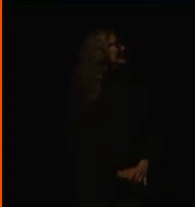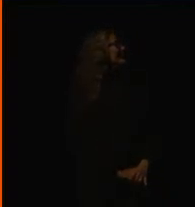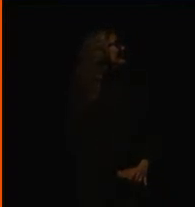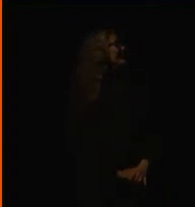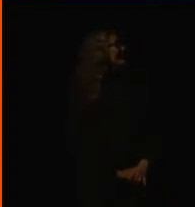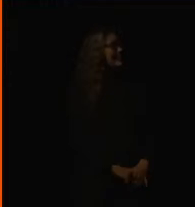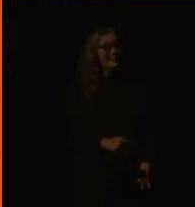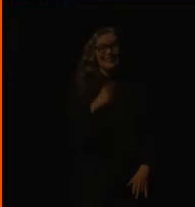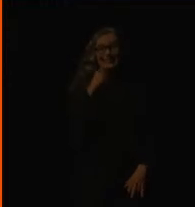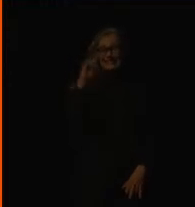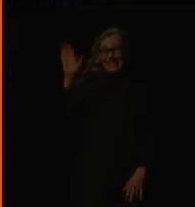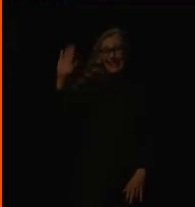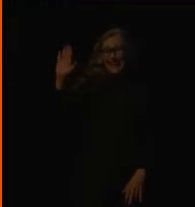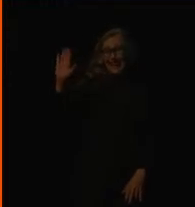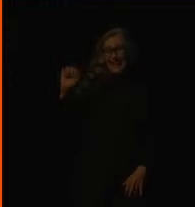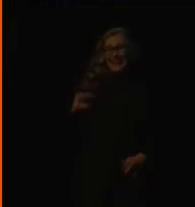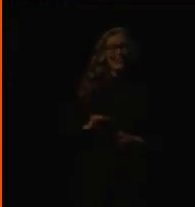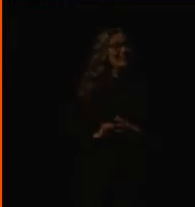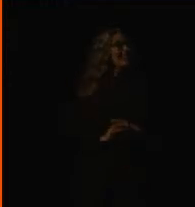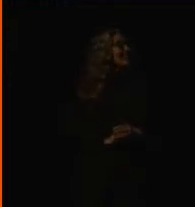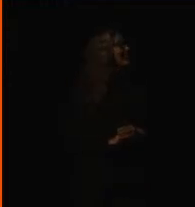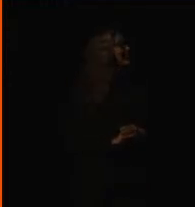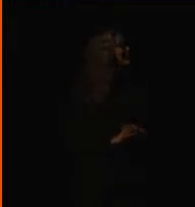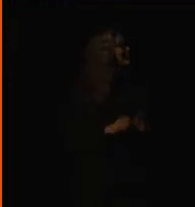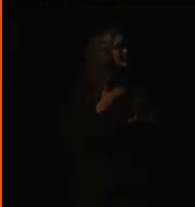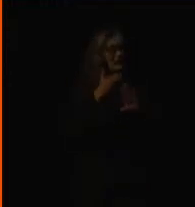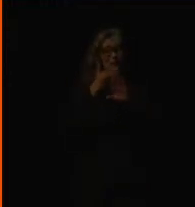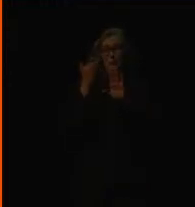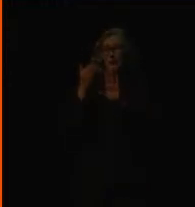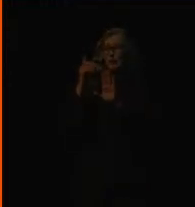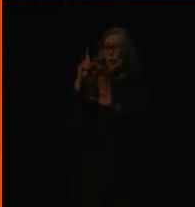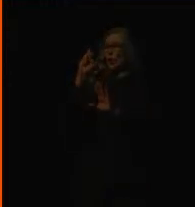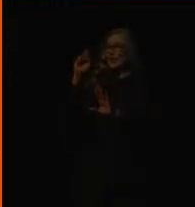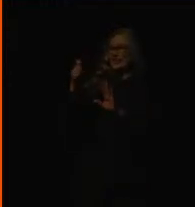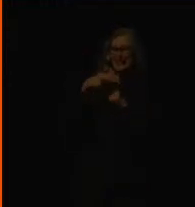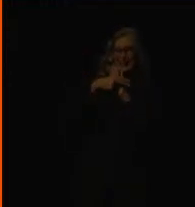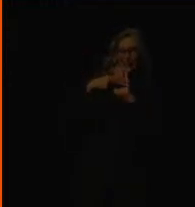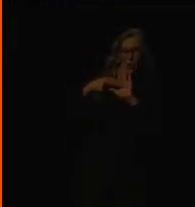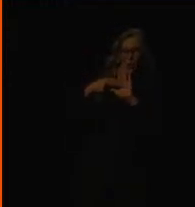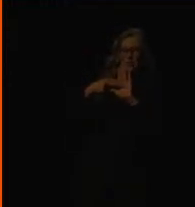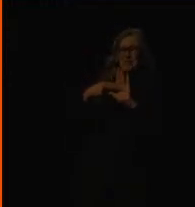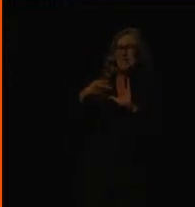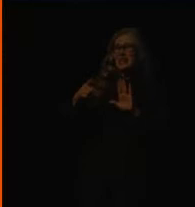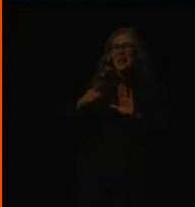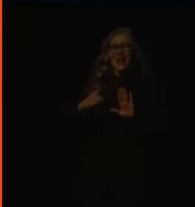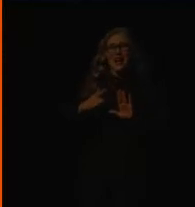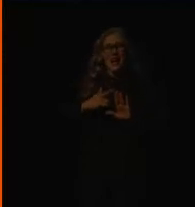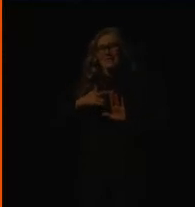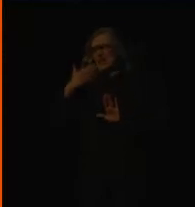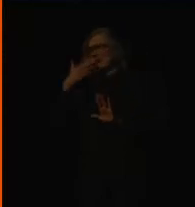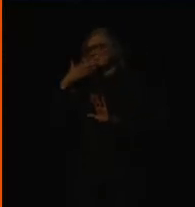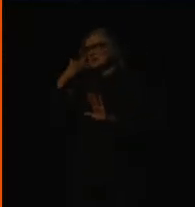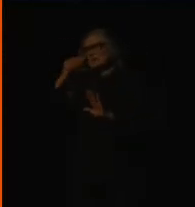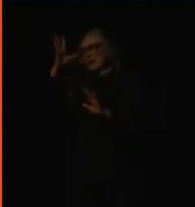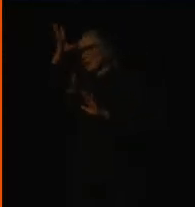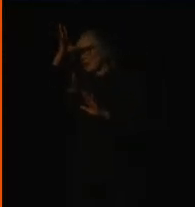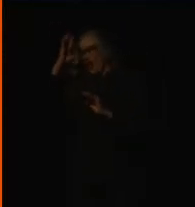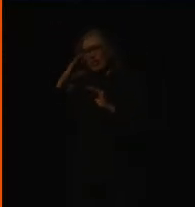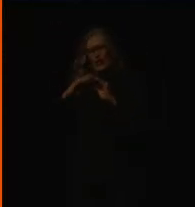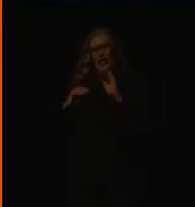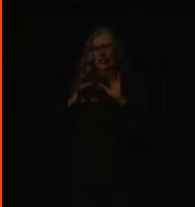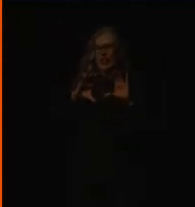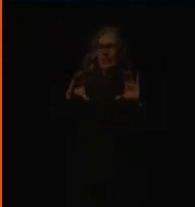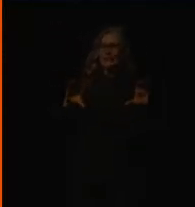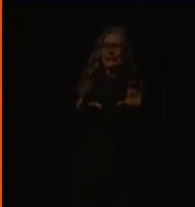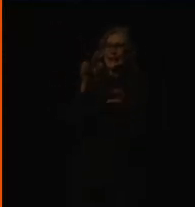Say hi. Before my diagnosis, I felt like I was a better father than activist. Kyle, you're going